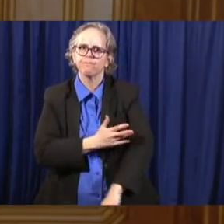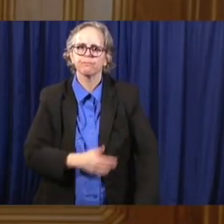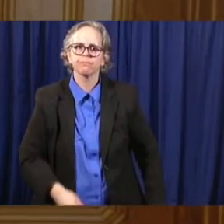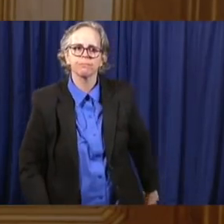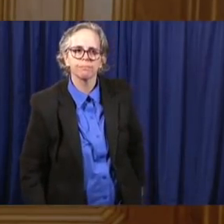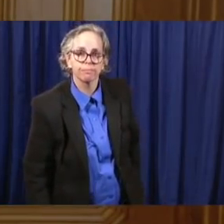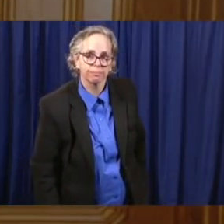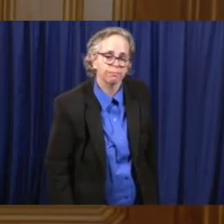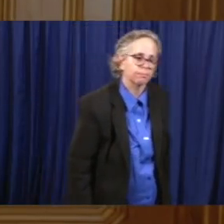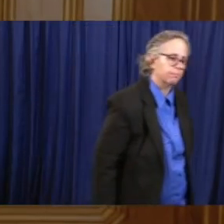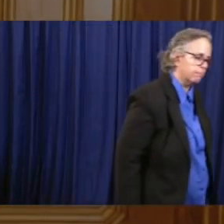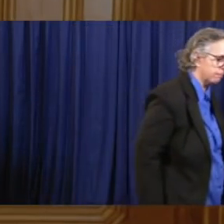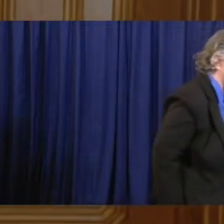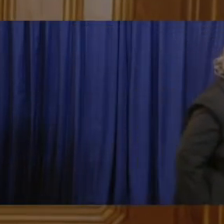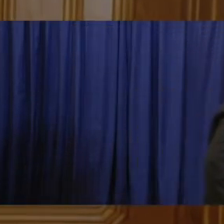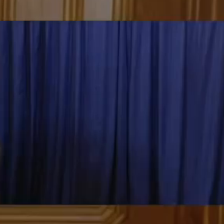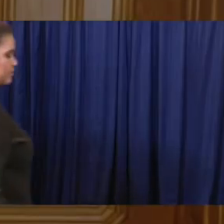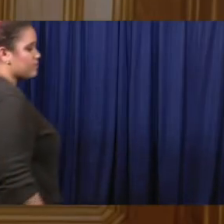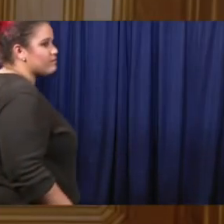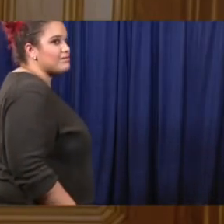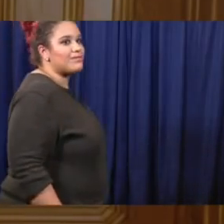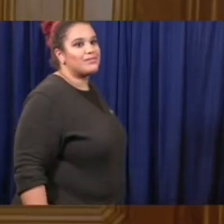Thank you, Governor. Thank you.